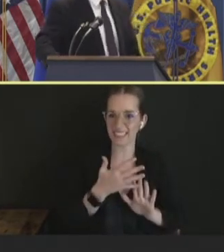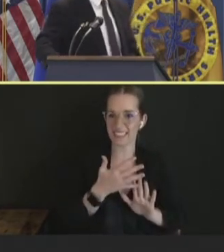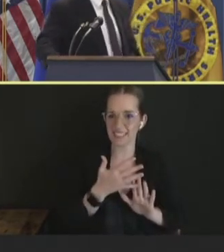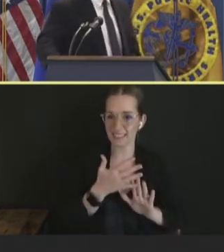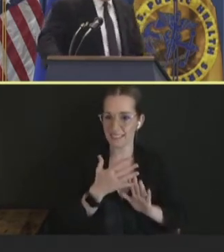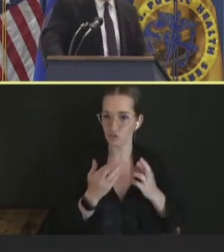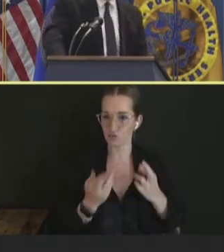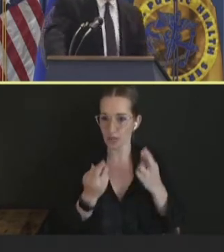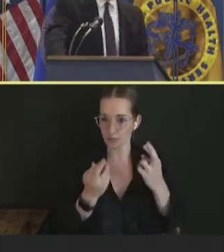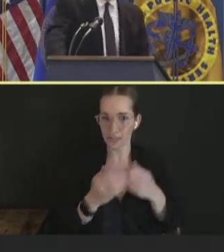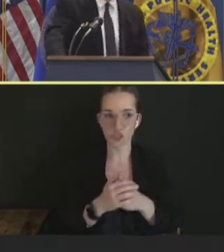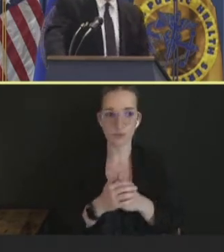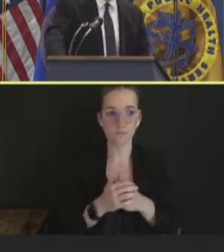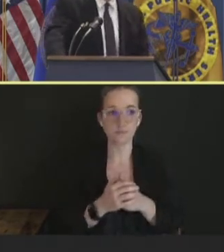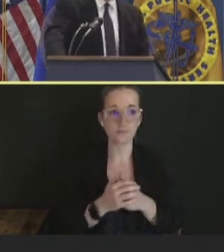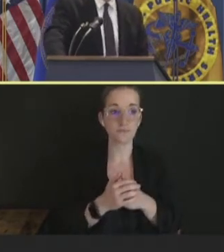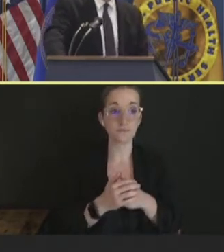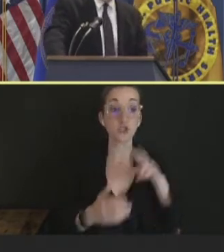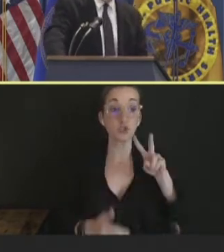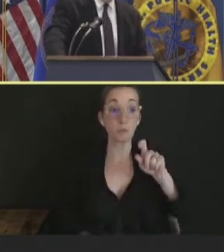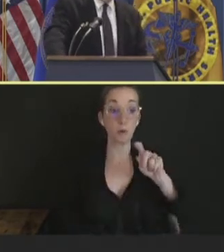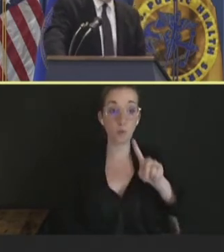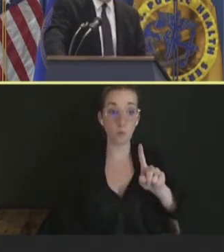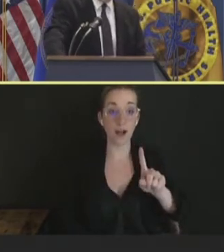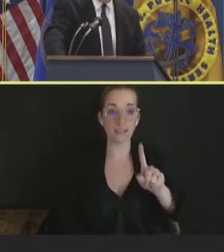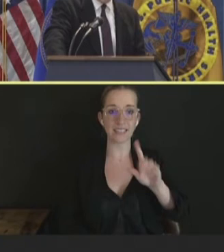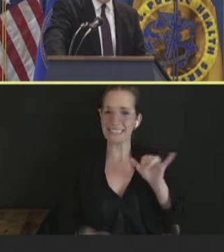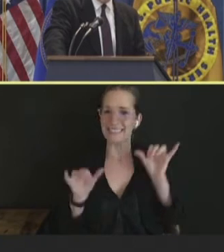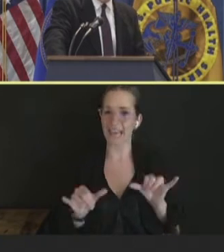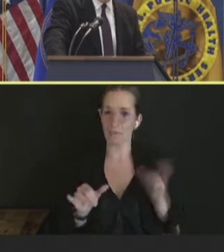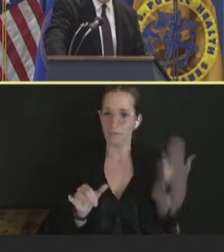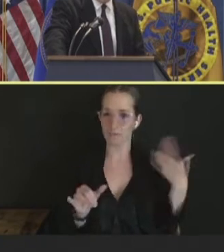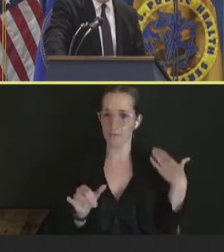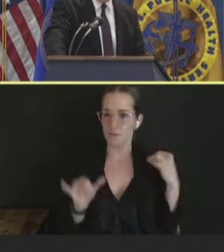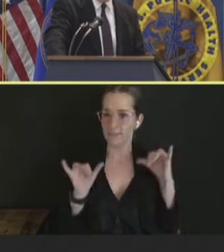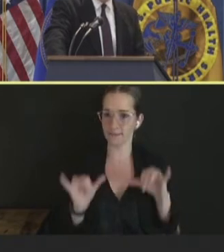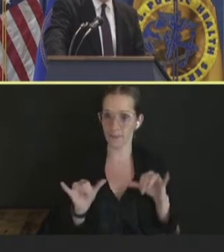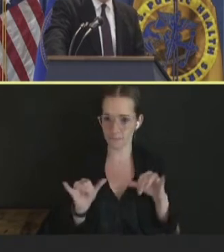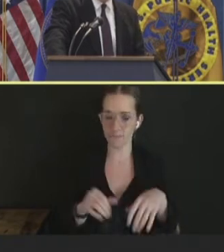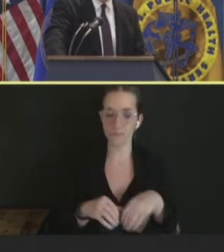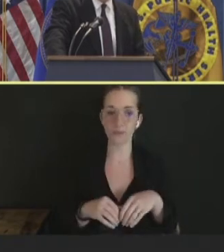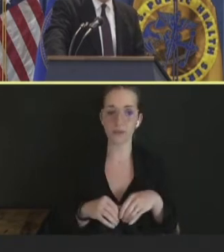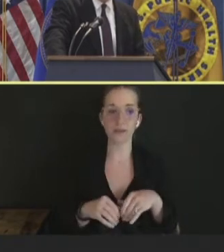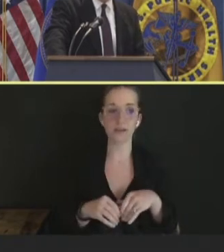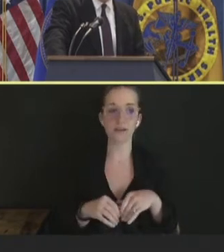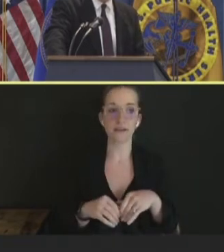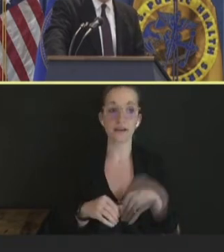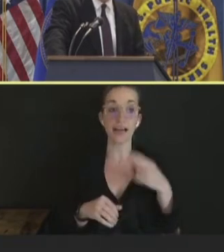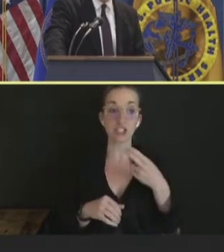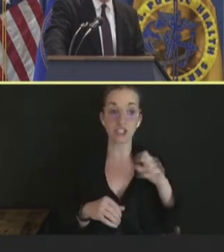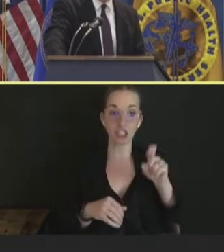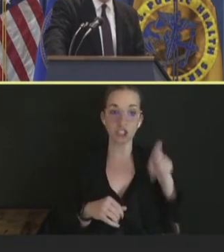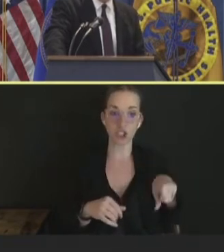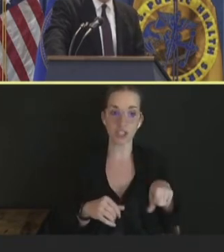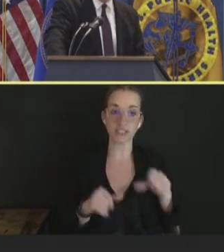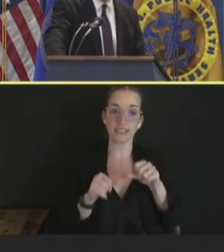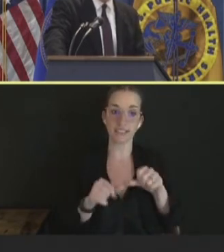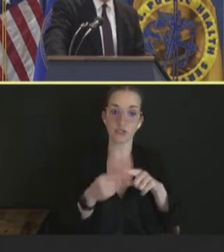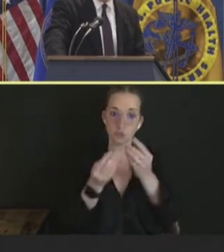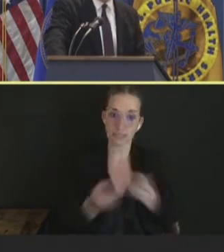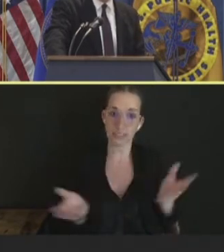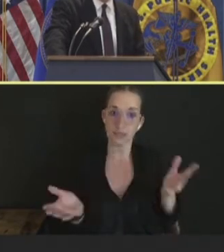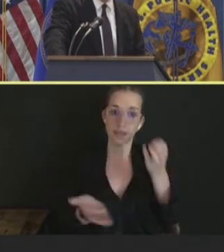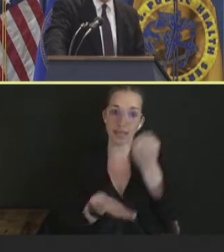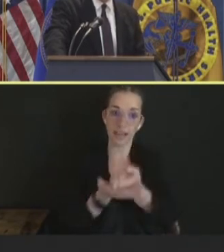This recommendation is unchanged from the earlier iteration that you reviewed. HHS should continue to disseminate evidence-based information